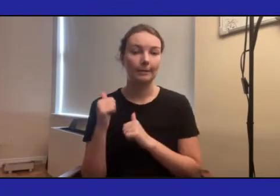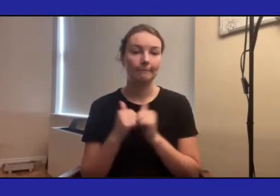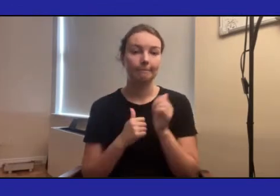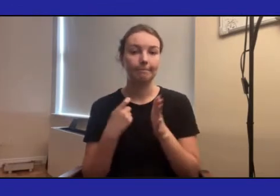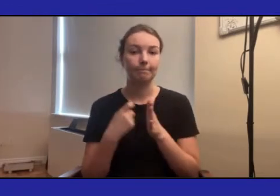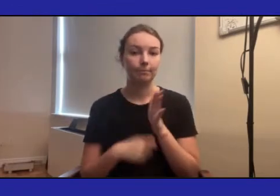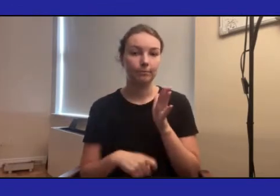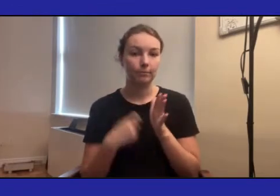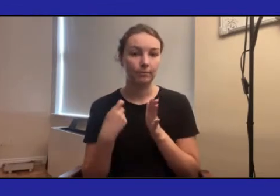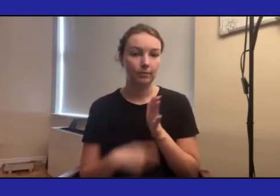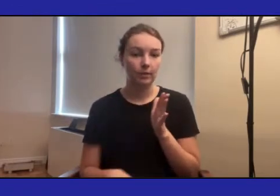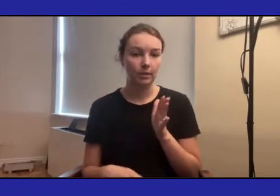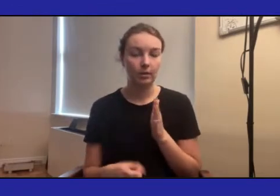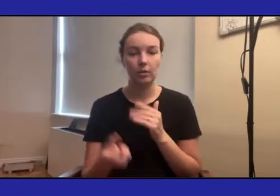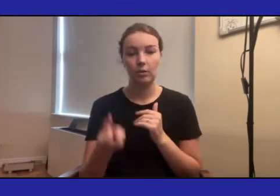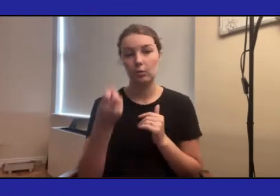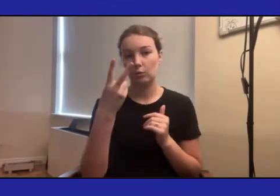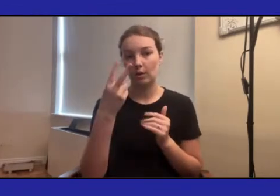contracted for